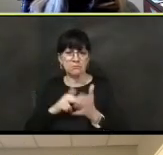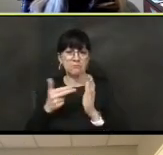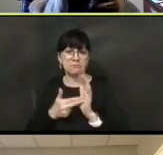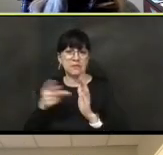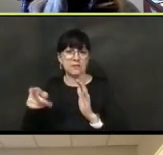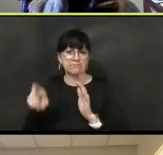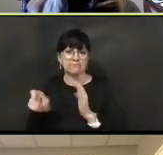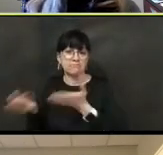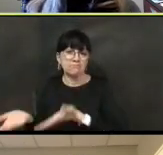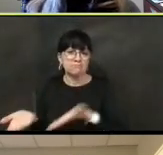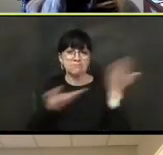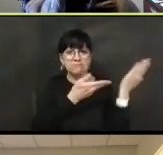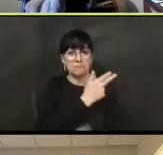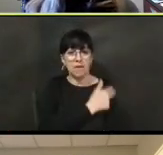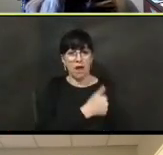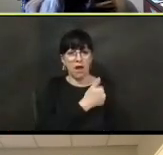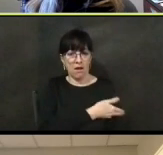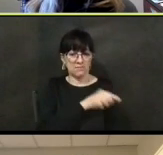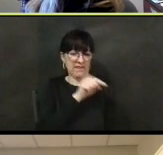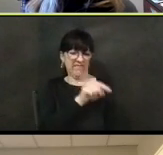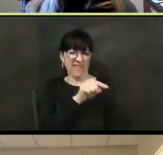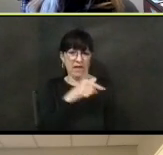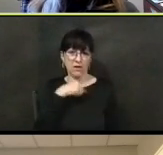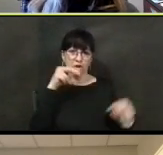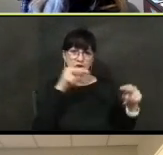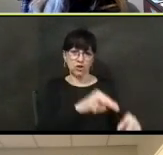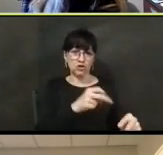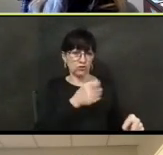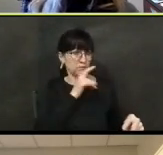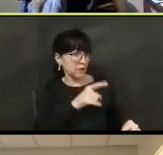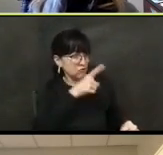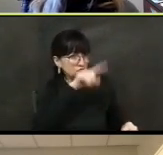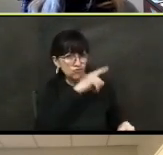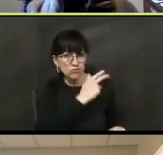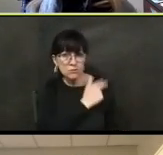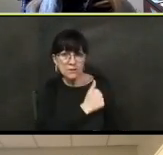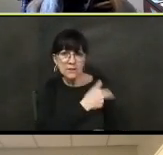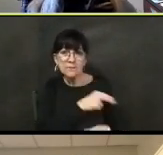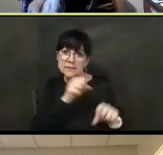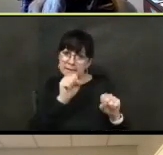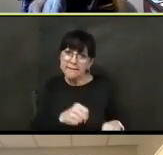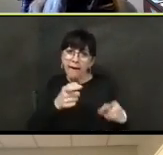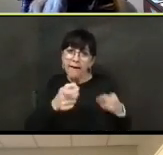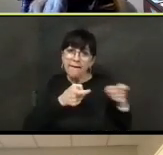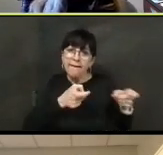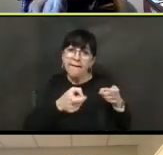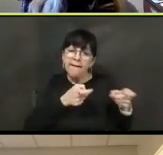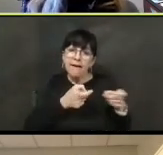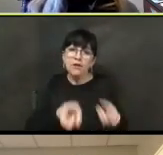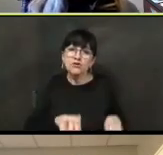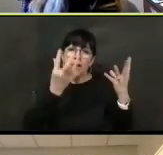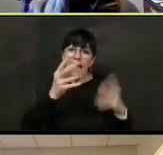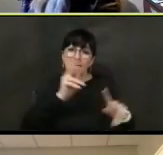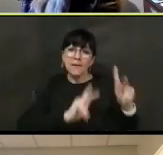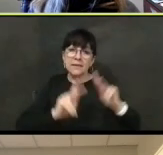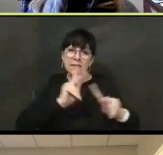and to look backwards and get a better assessment of new hospitalizations every day.